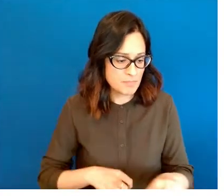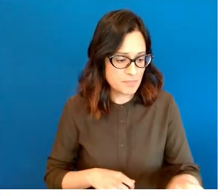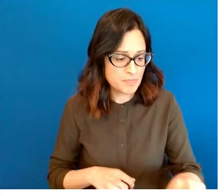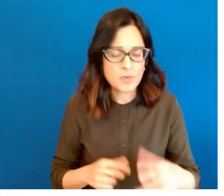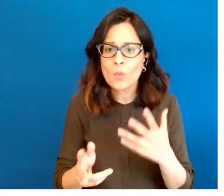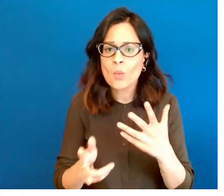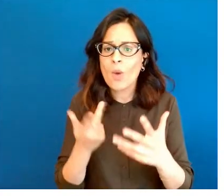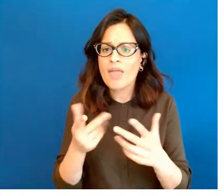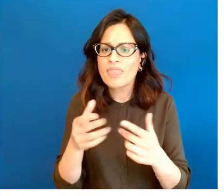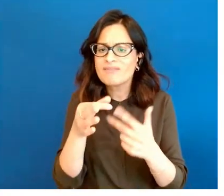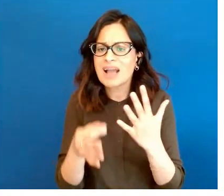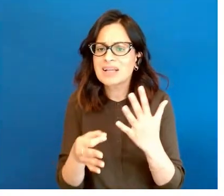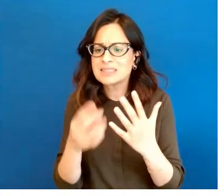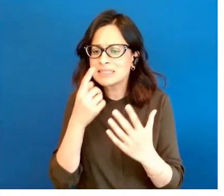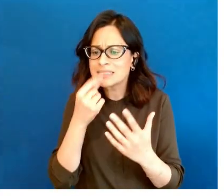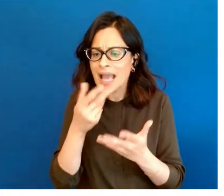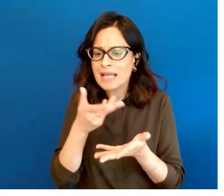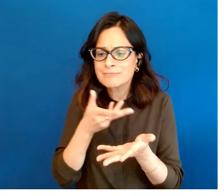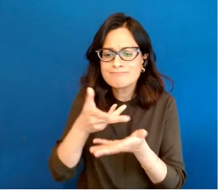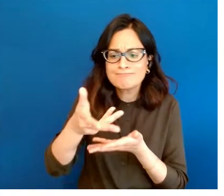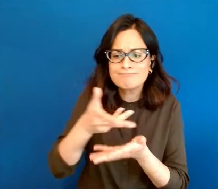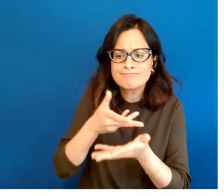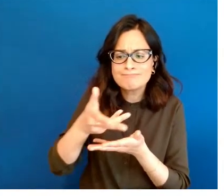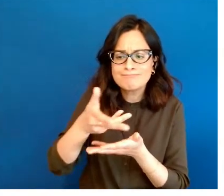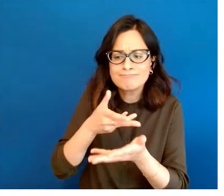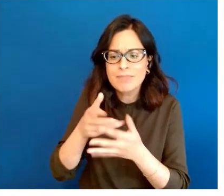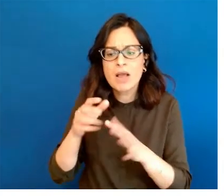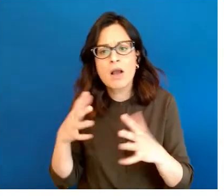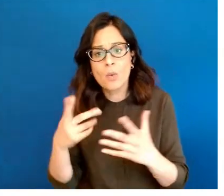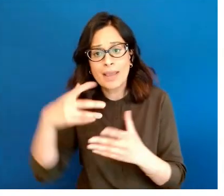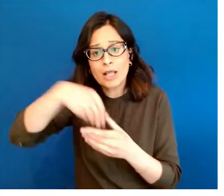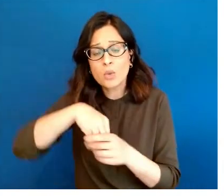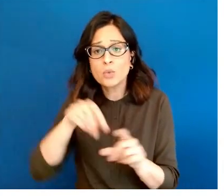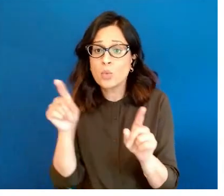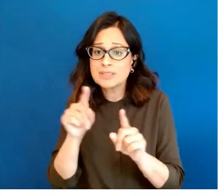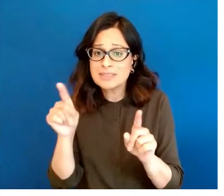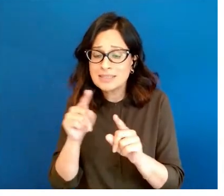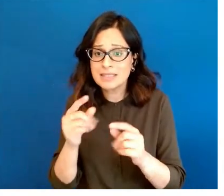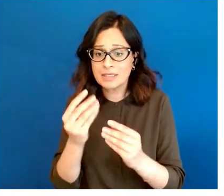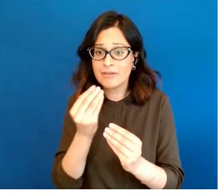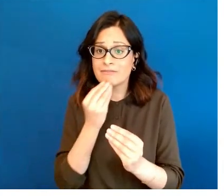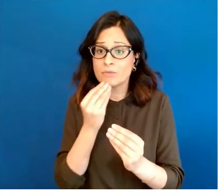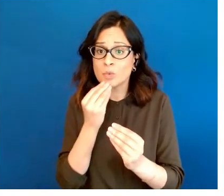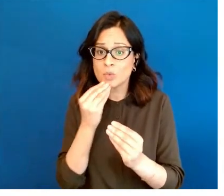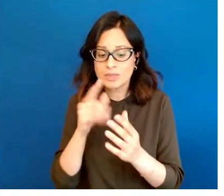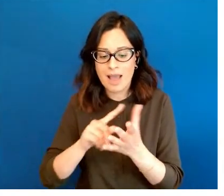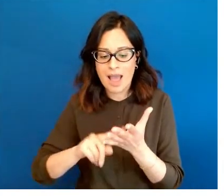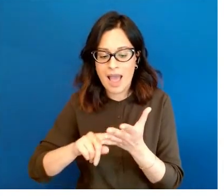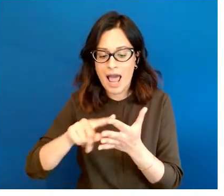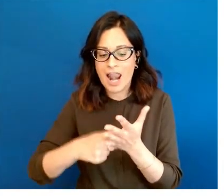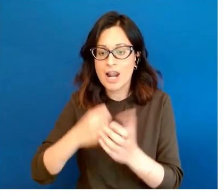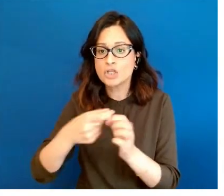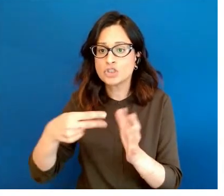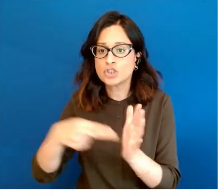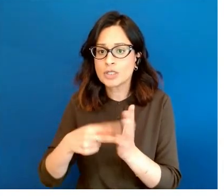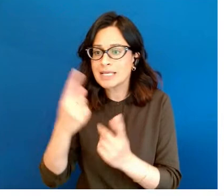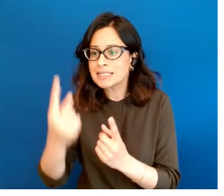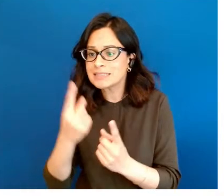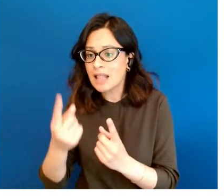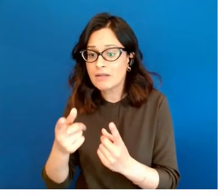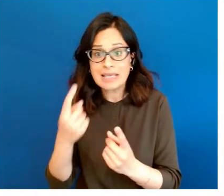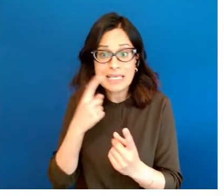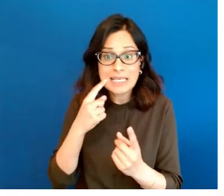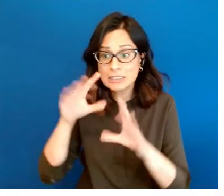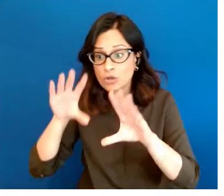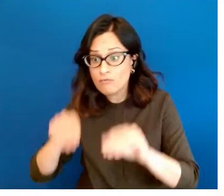other factors which will nuance the decision, and these would include the food allergen itself, where how easy or not it is to avoid it. So for instance,